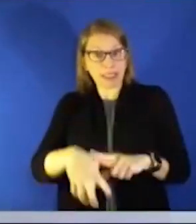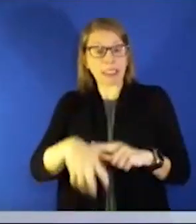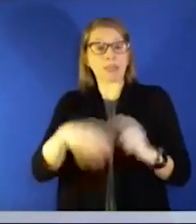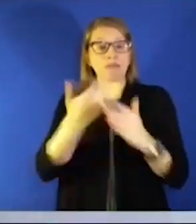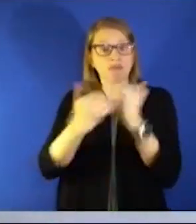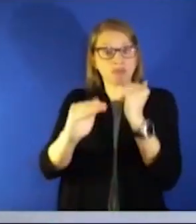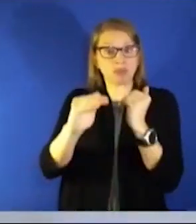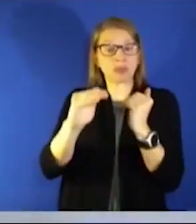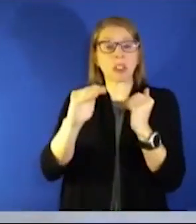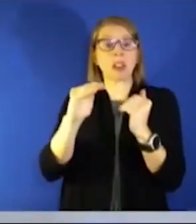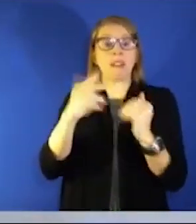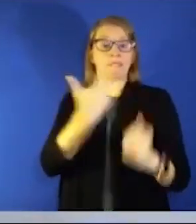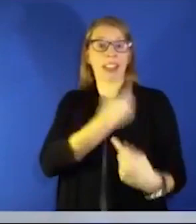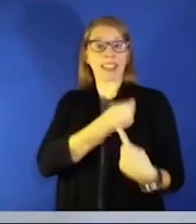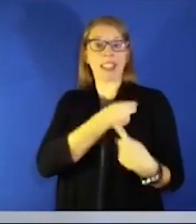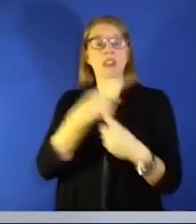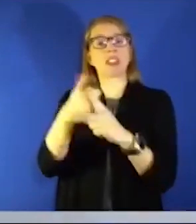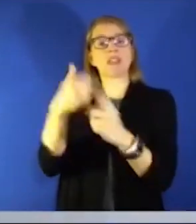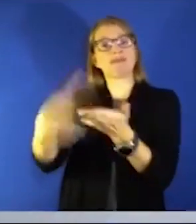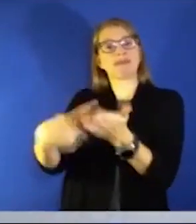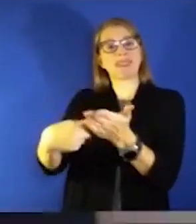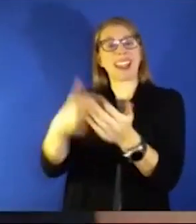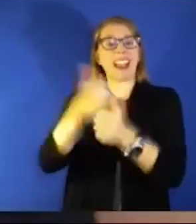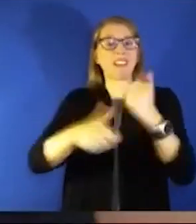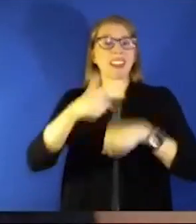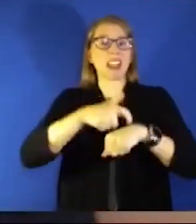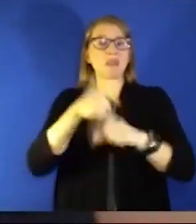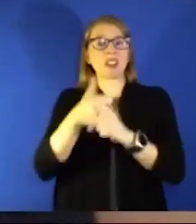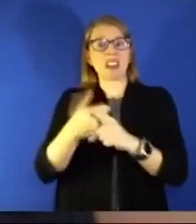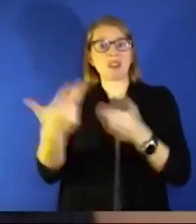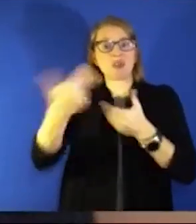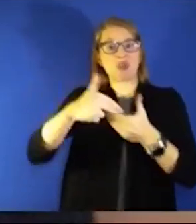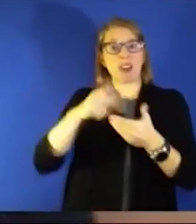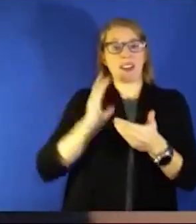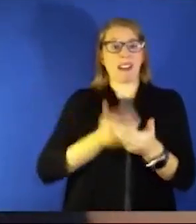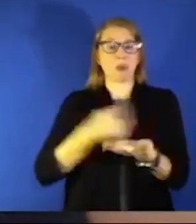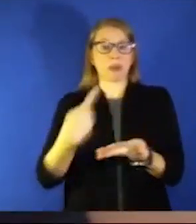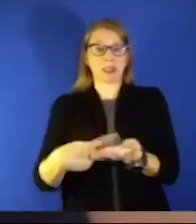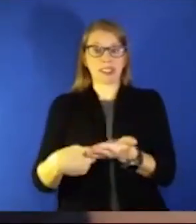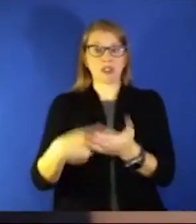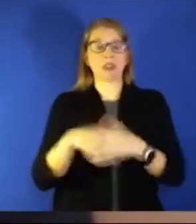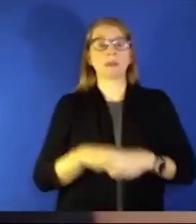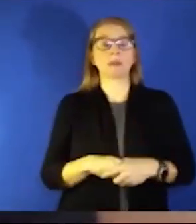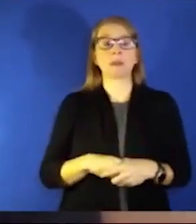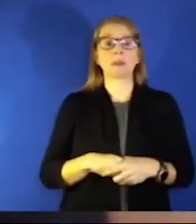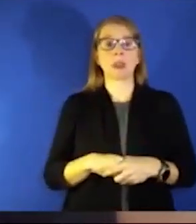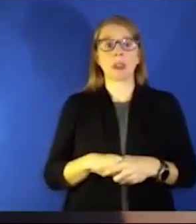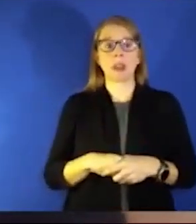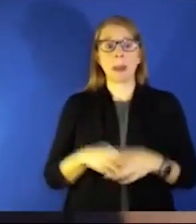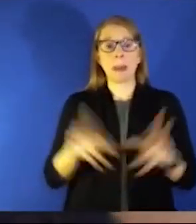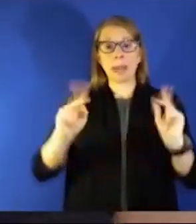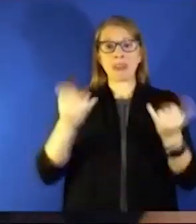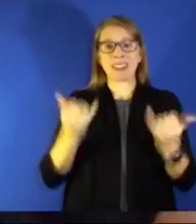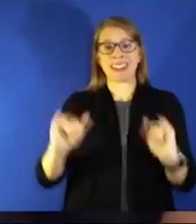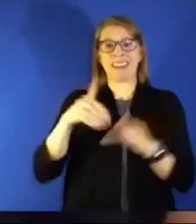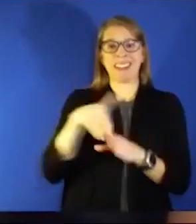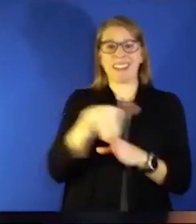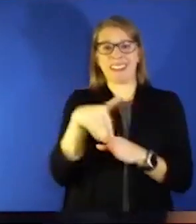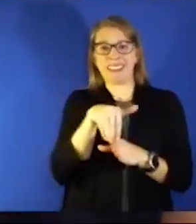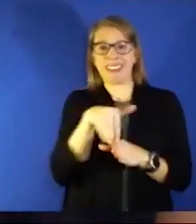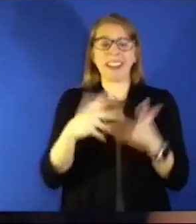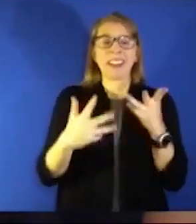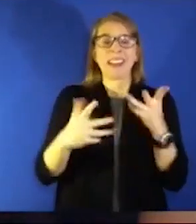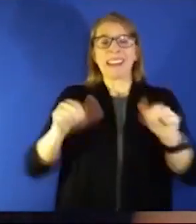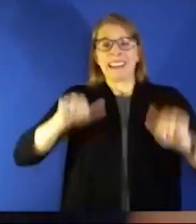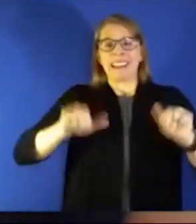time you're on the show. We're in a place now where we're seeing still people on the fence and hesitant. What are your thoughts about